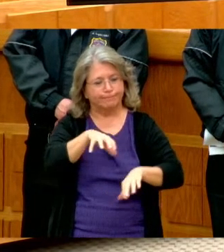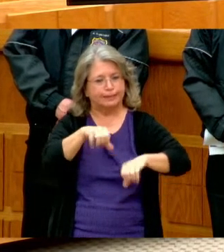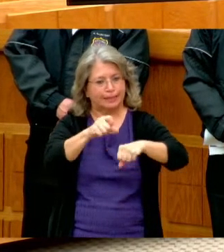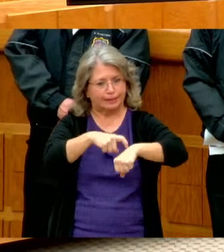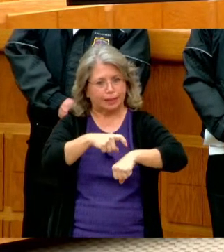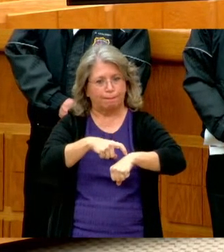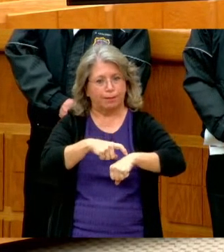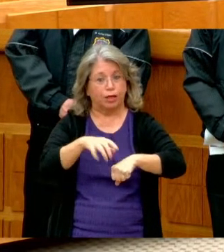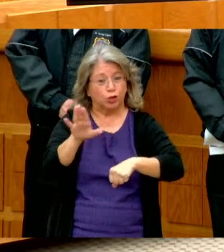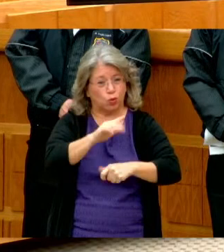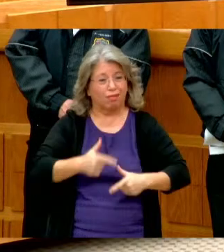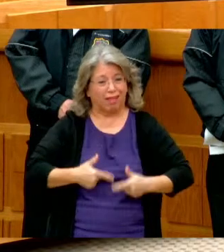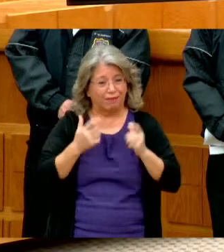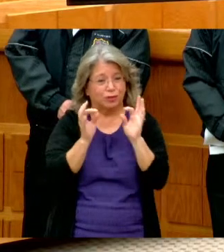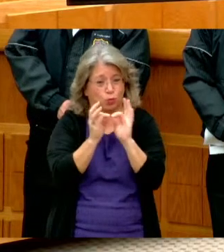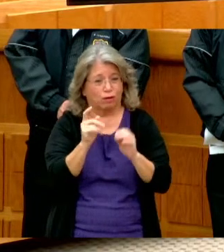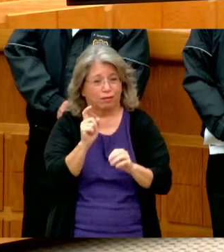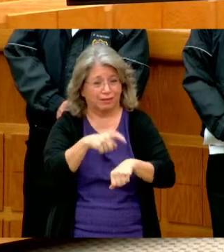Your life is worth it.